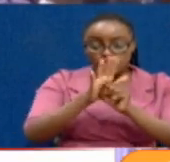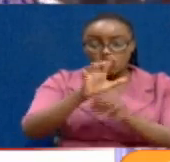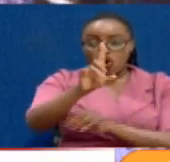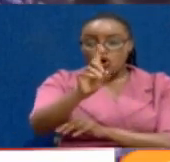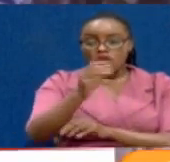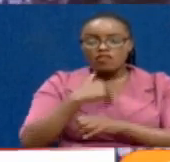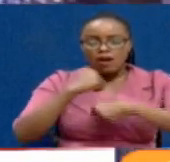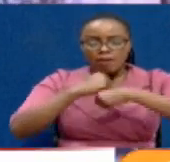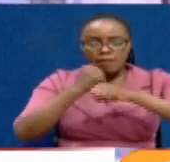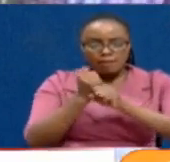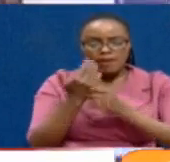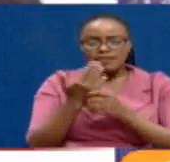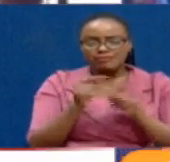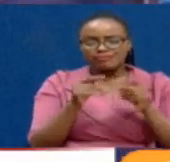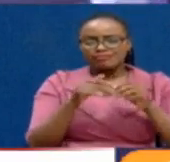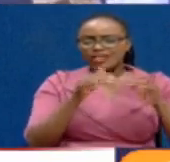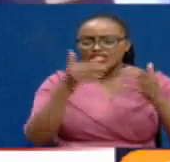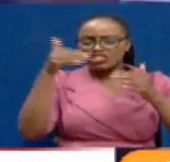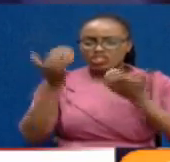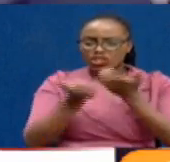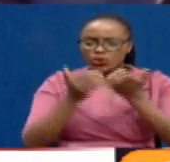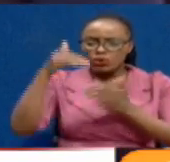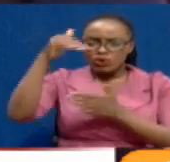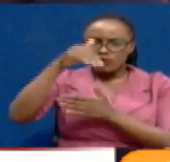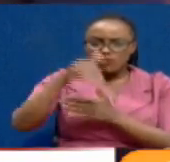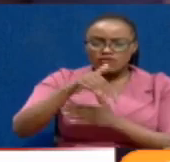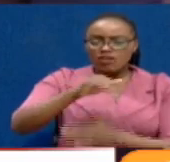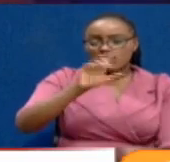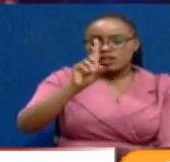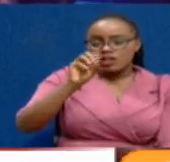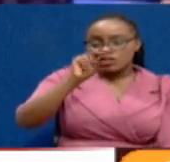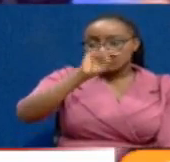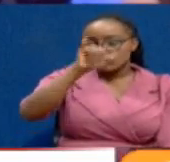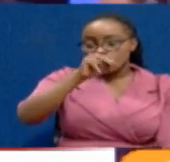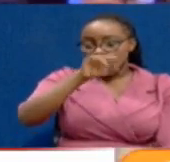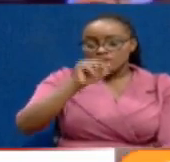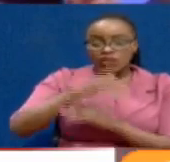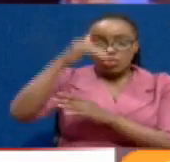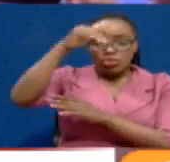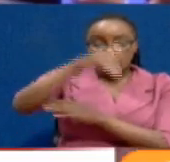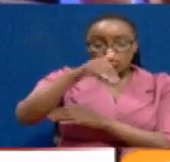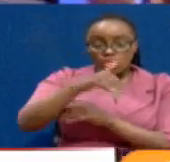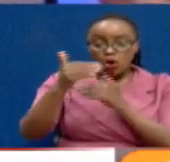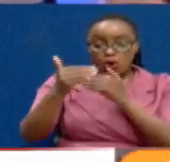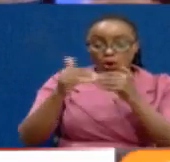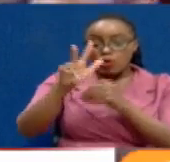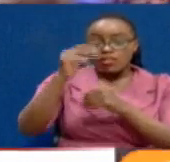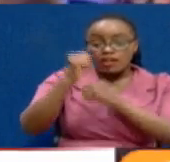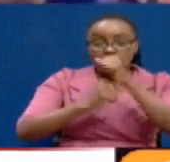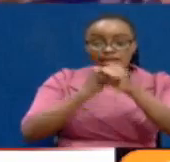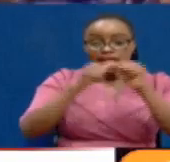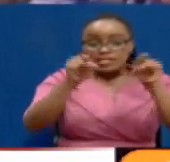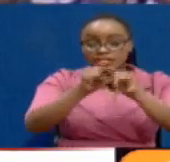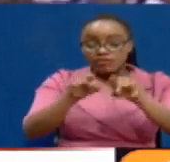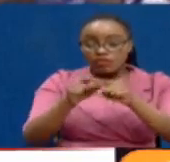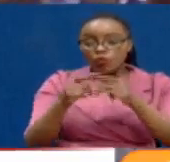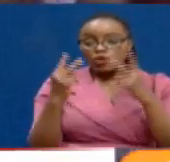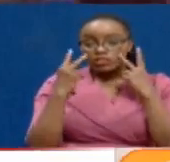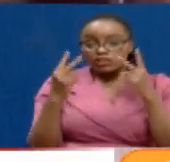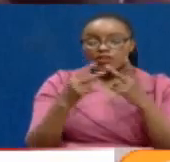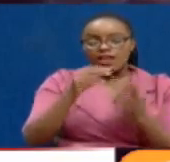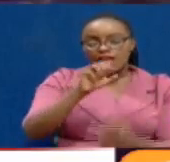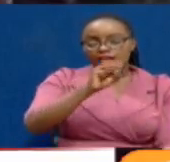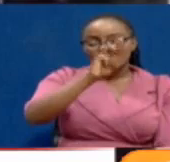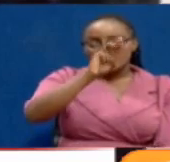continued to shake the markets. In the US, the Dow Jones fell to its lowest level in nearly 3 years. Similar drops were witnessed at the